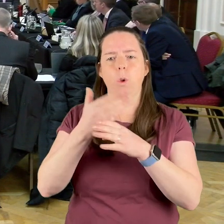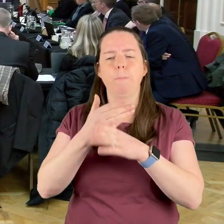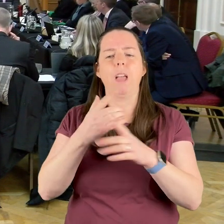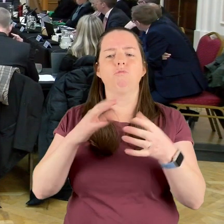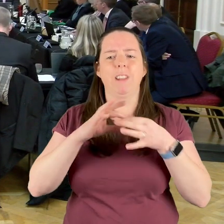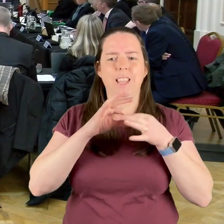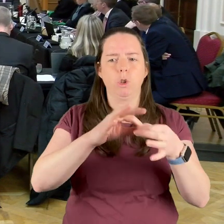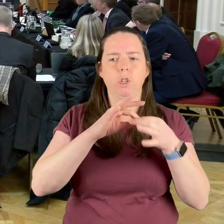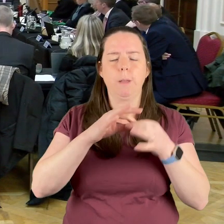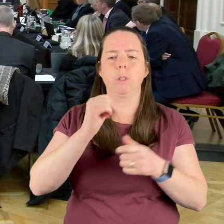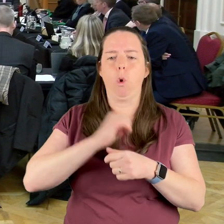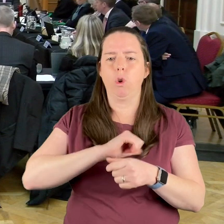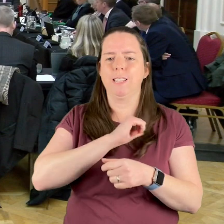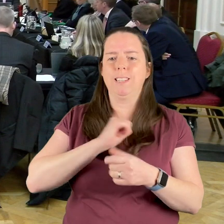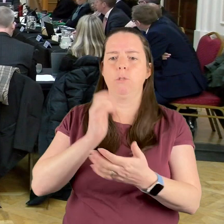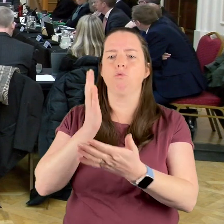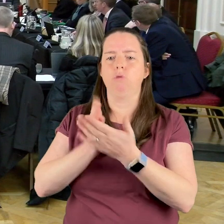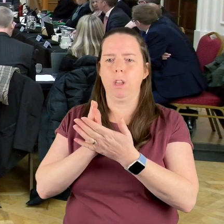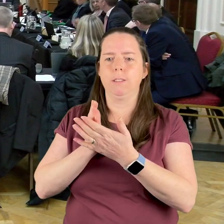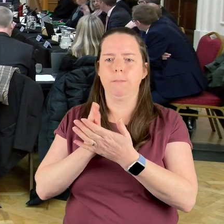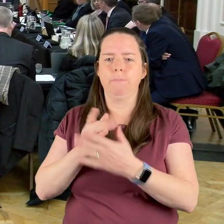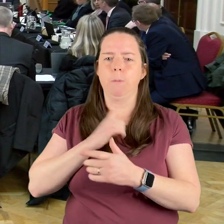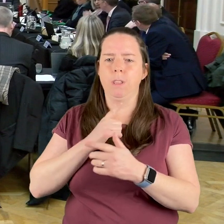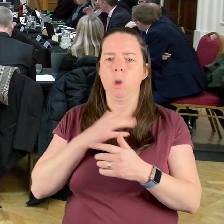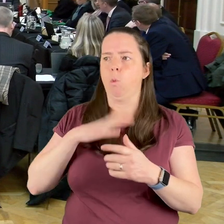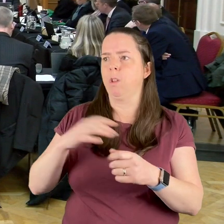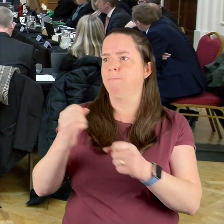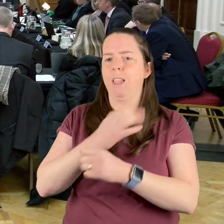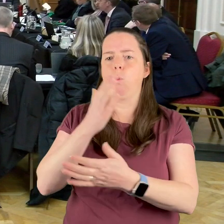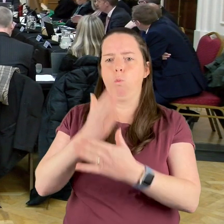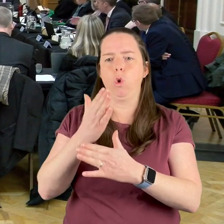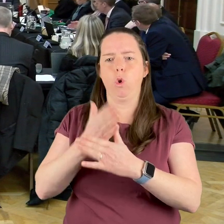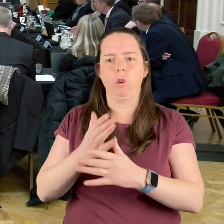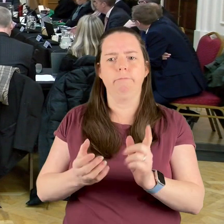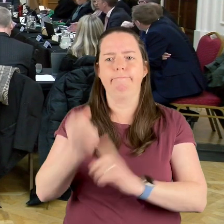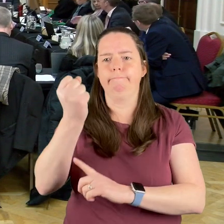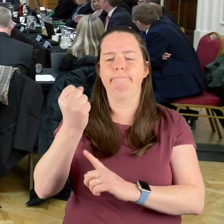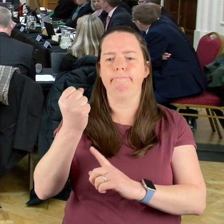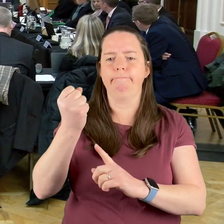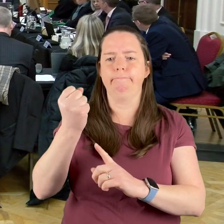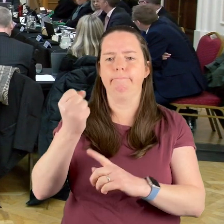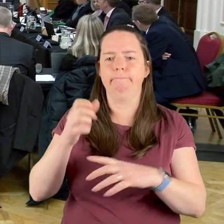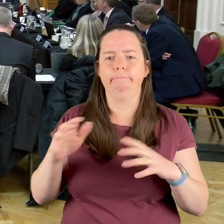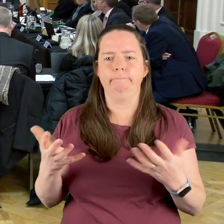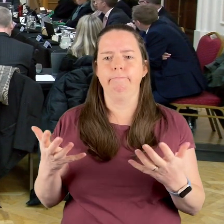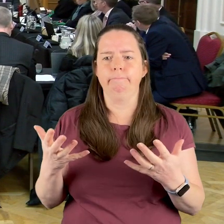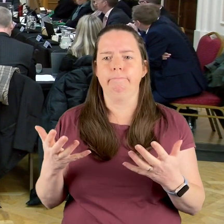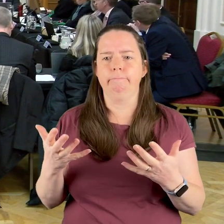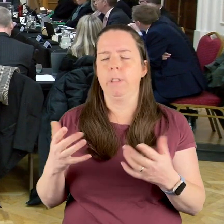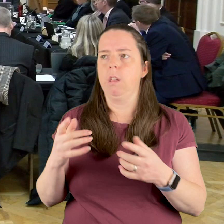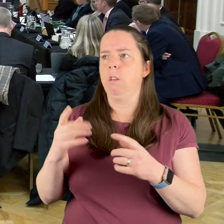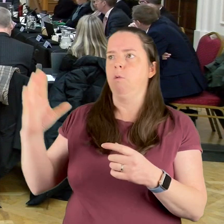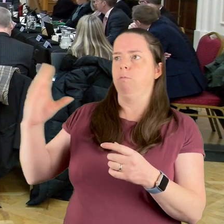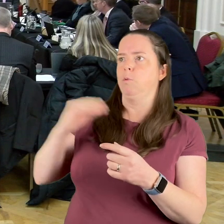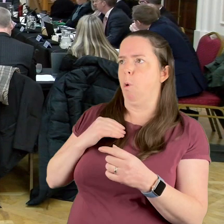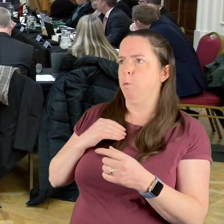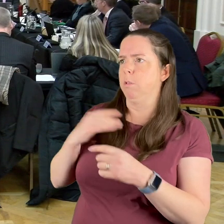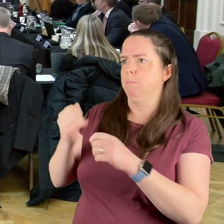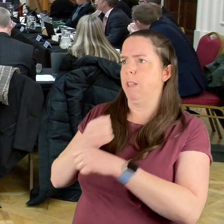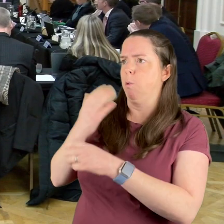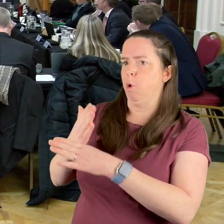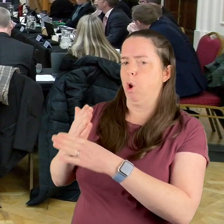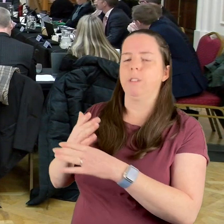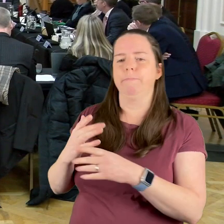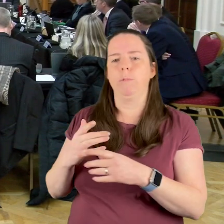of is largely because, I mean, they've talked about relationships and honesty and trust, but it's because we want to make it work,